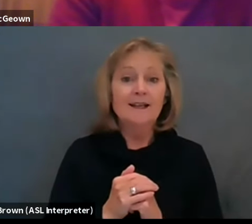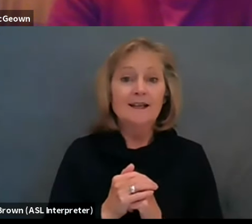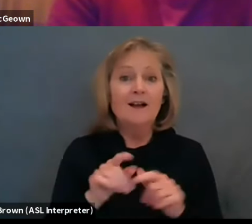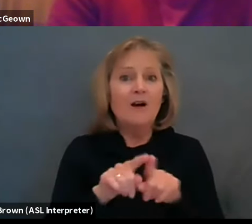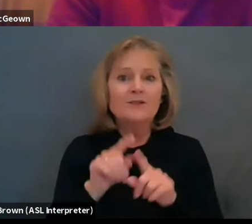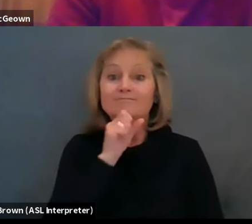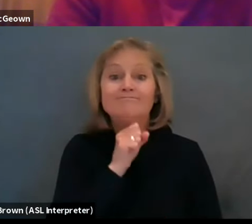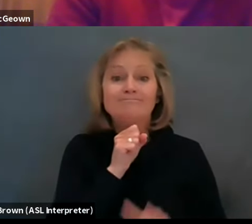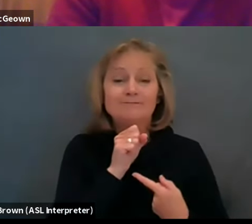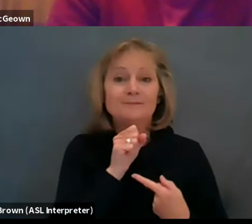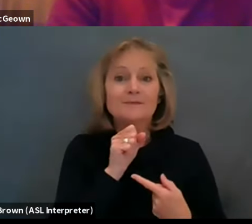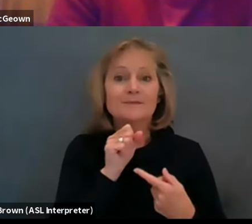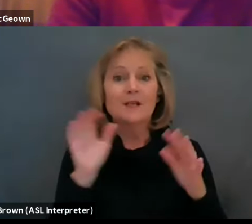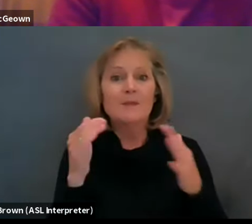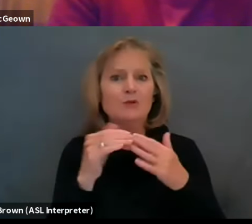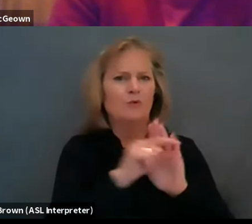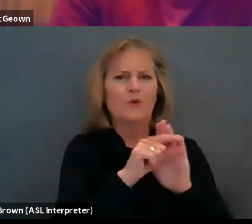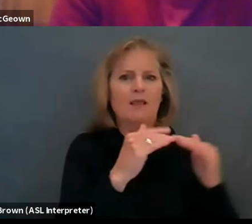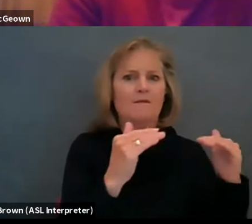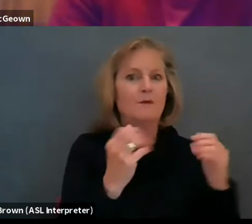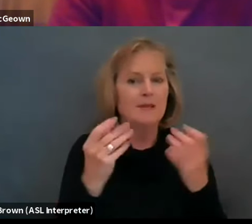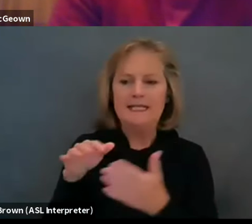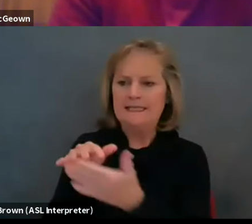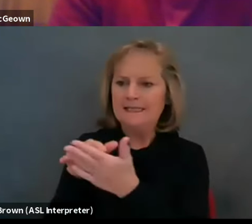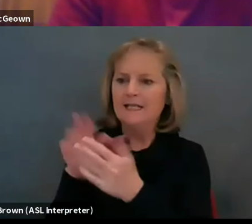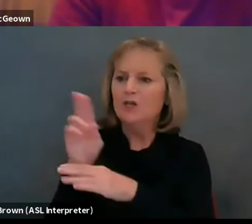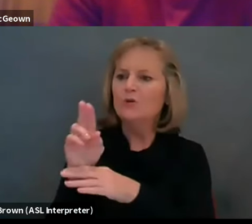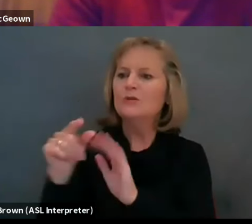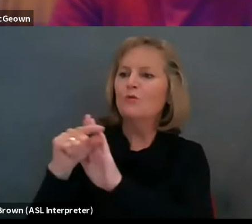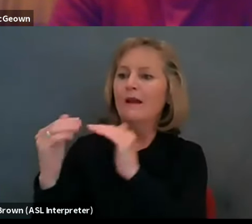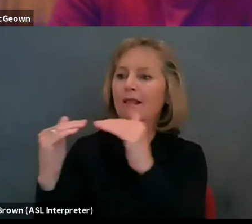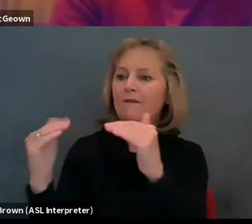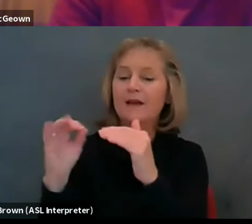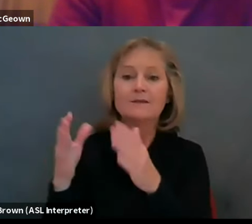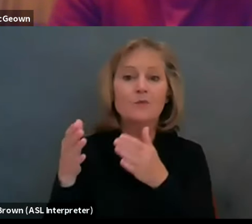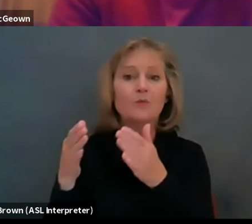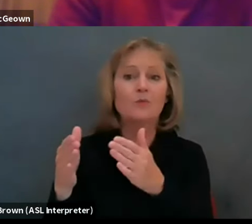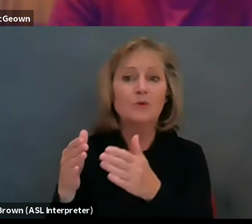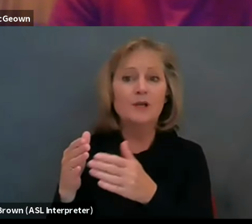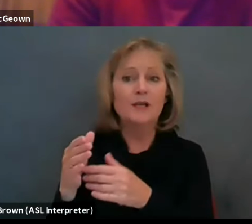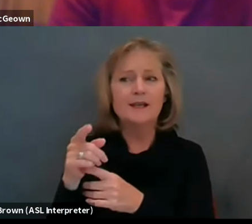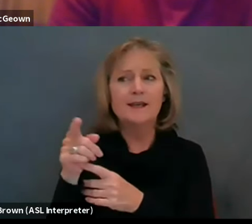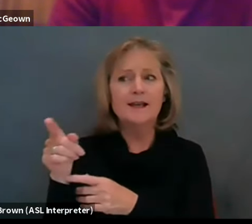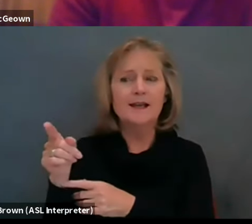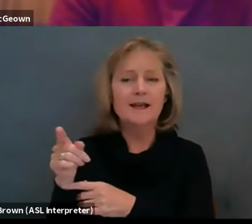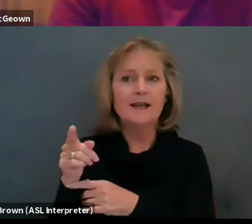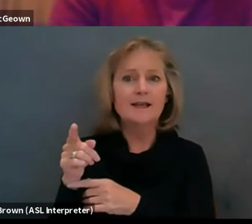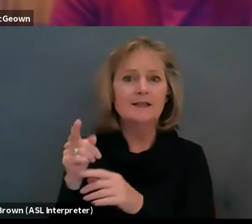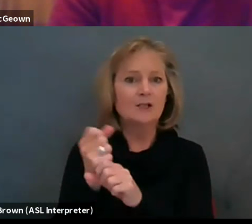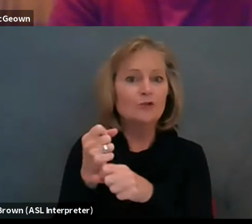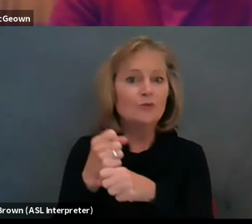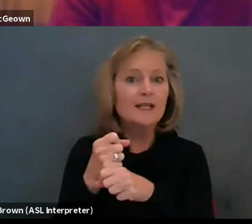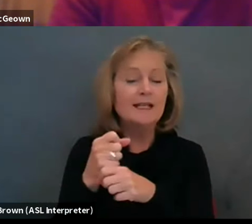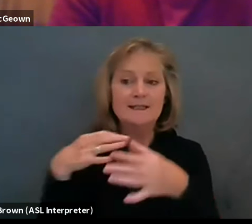Also age as opposed to grade level. Many studies used grade level as a way of creating, you